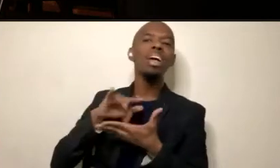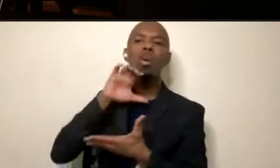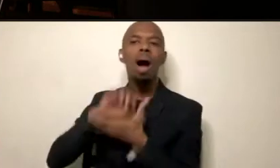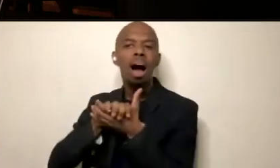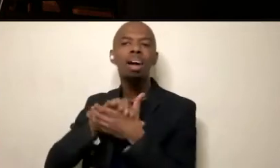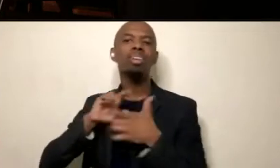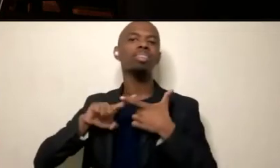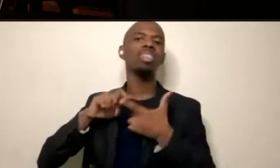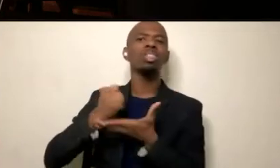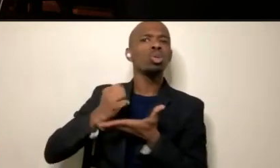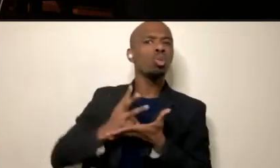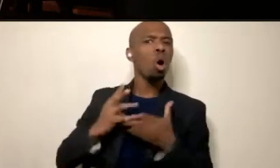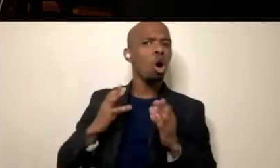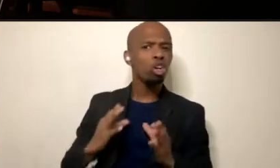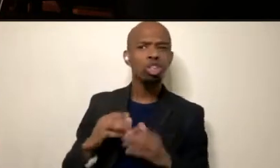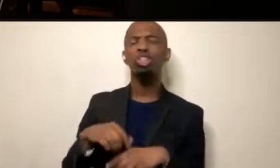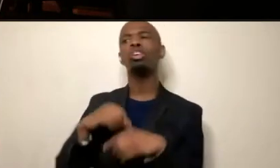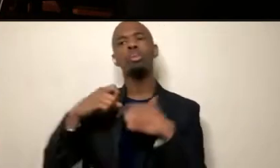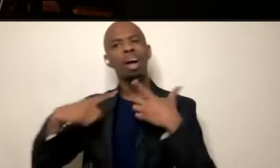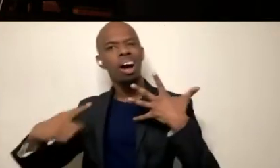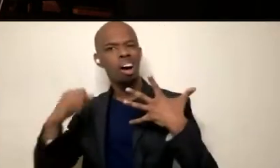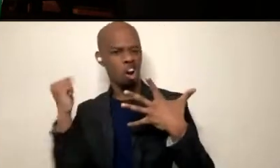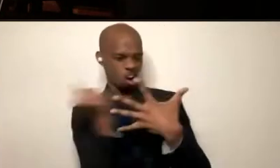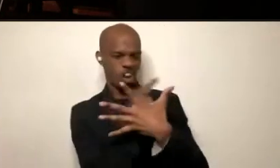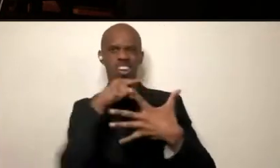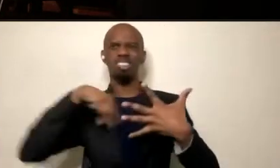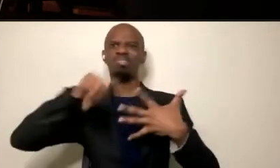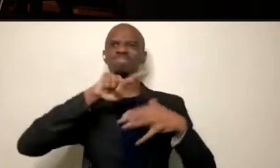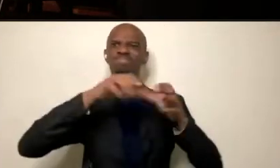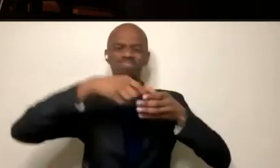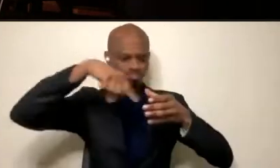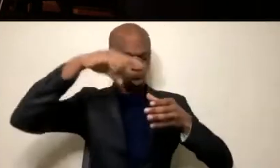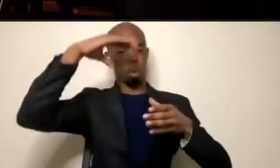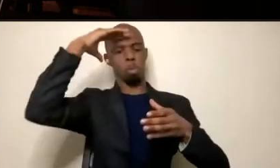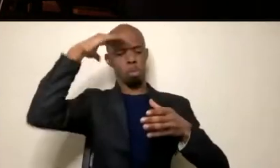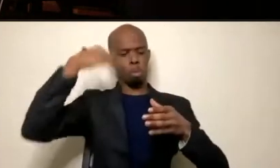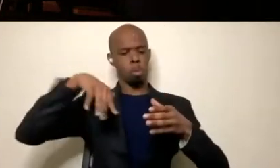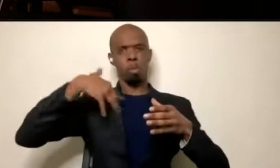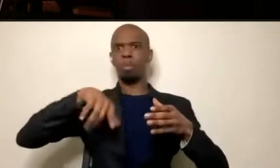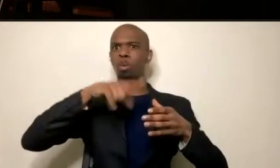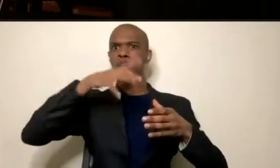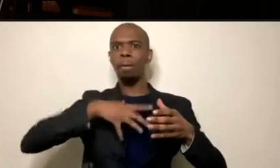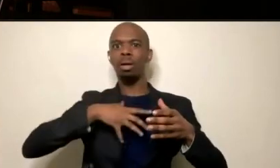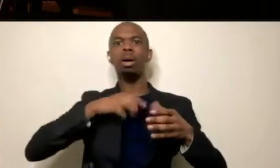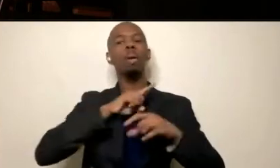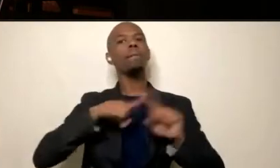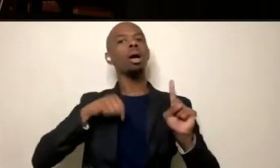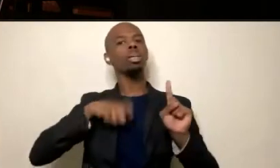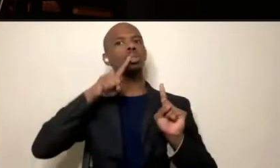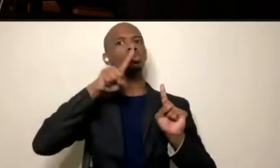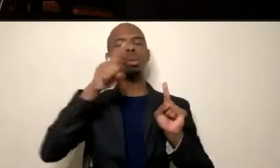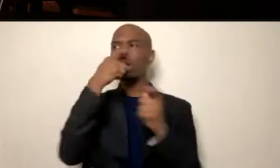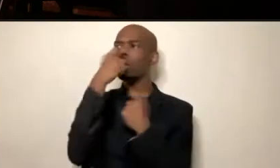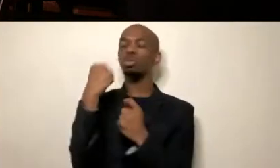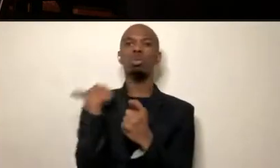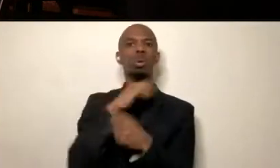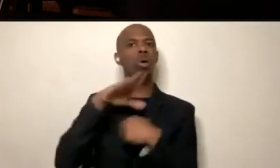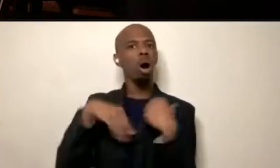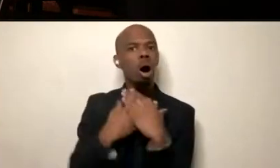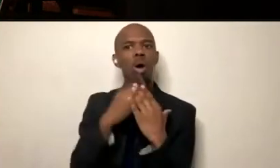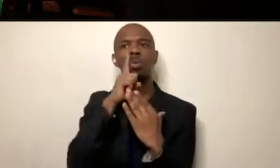each other. But they would listen so intensely. And I started to think we've got to create a series